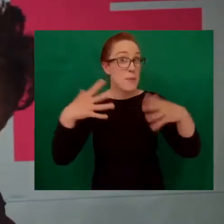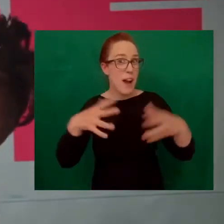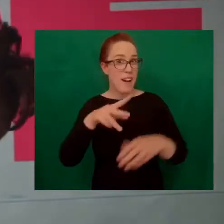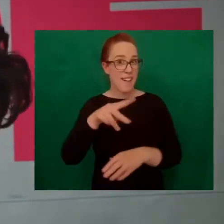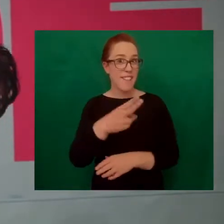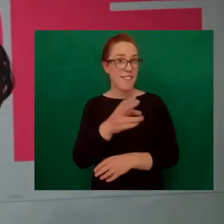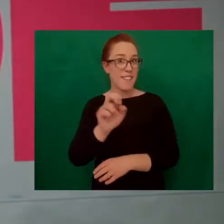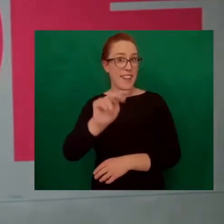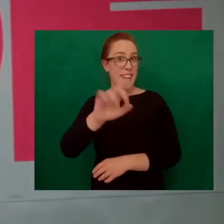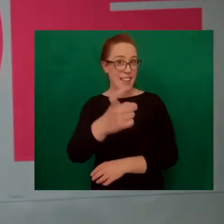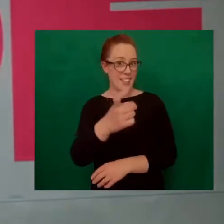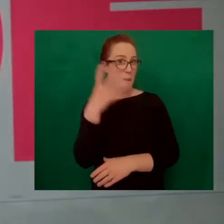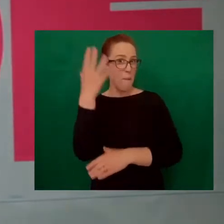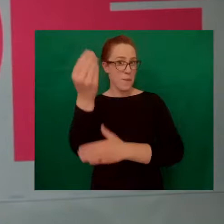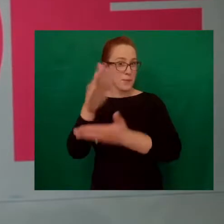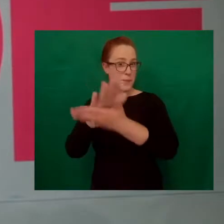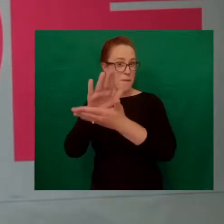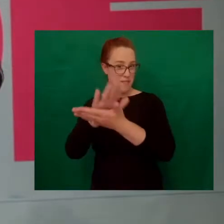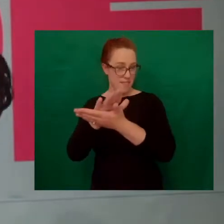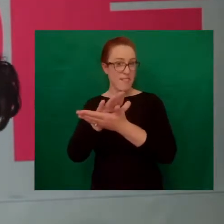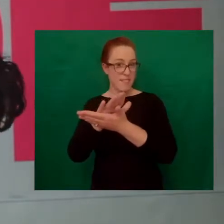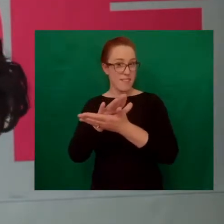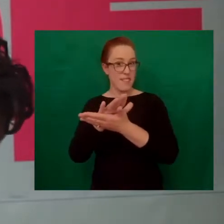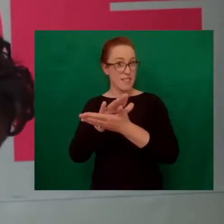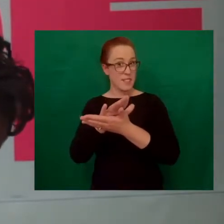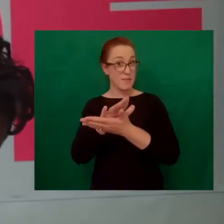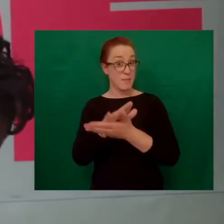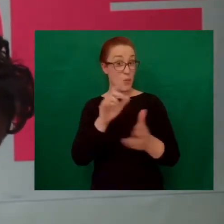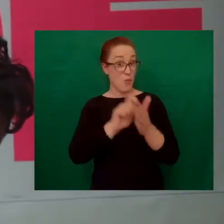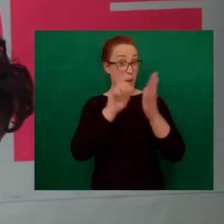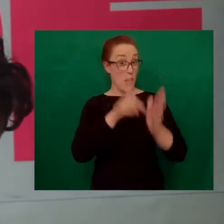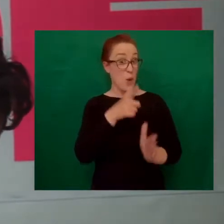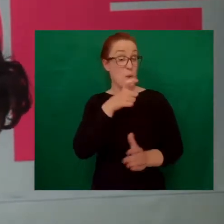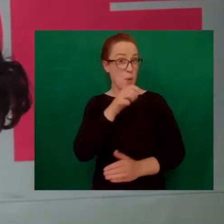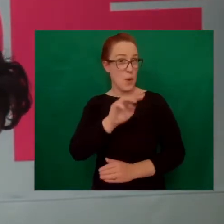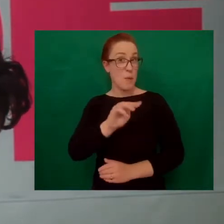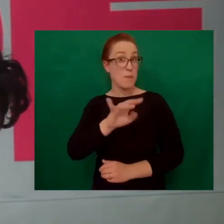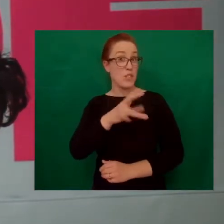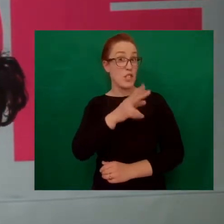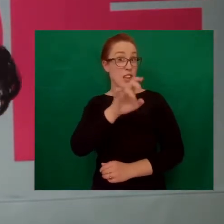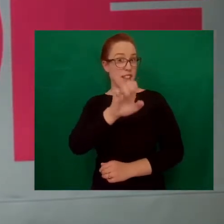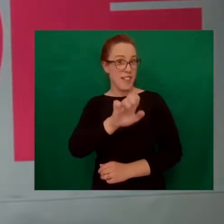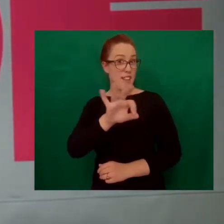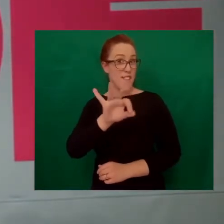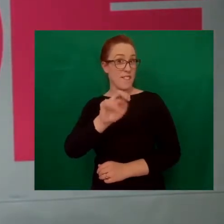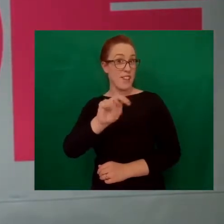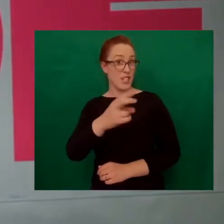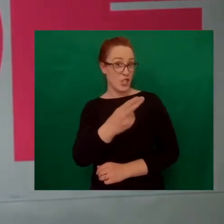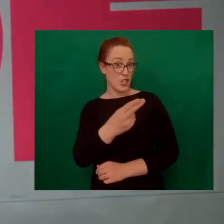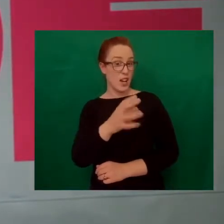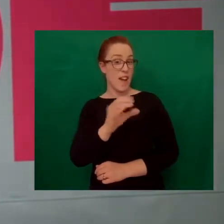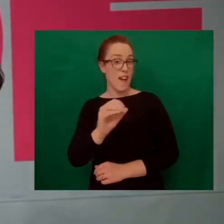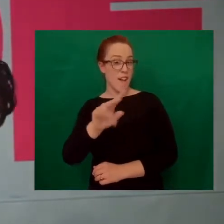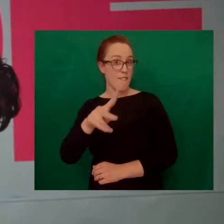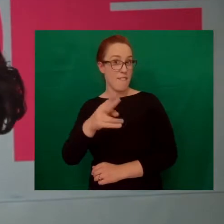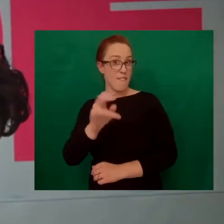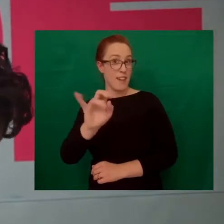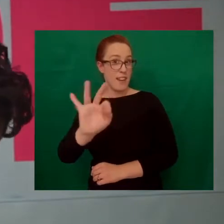is called Phoenix Goes to School. And it's written by Michelle and Phoenix